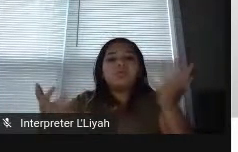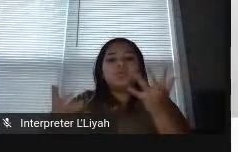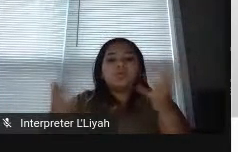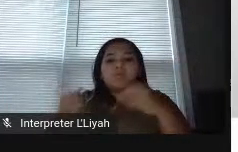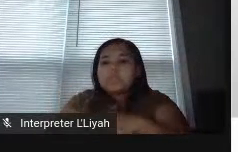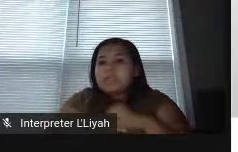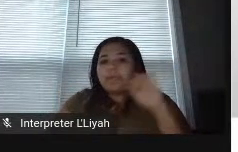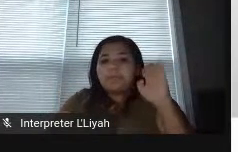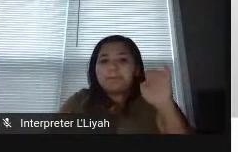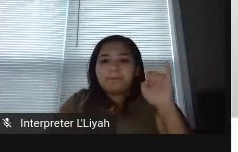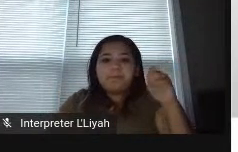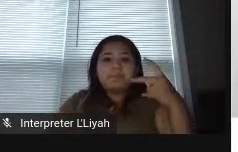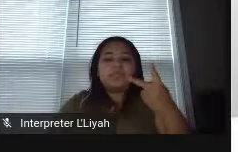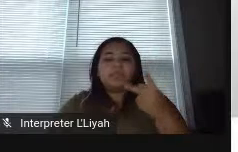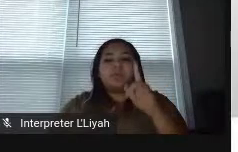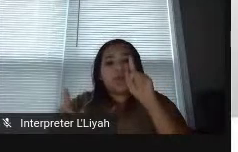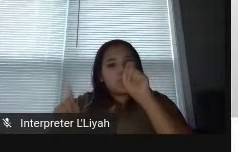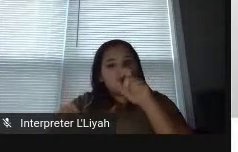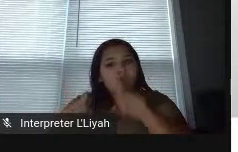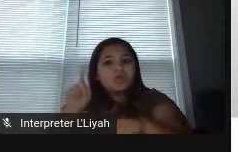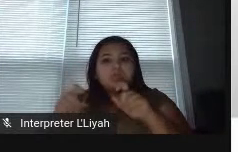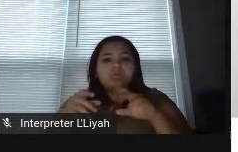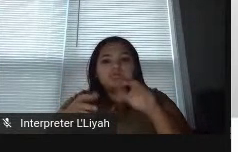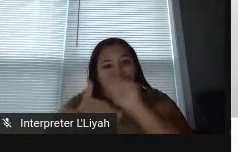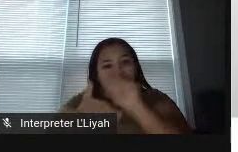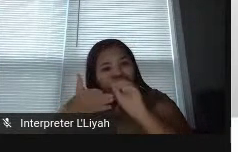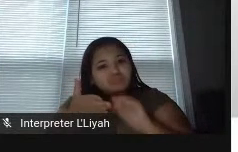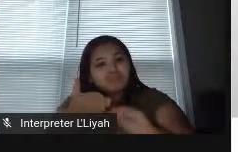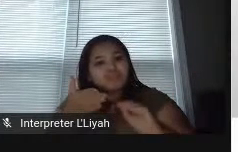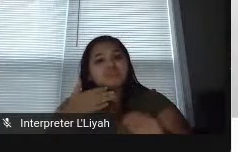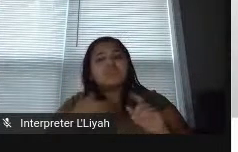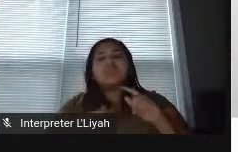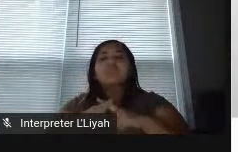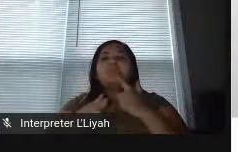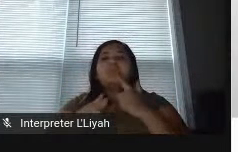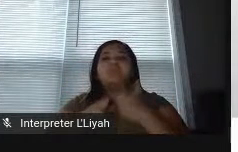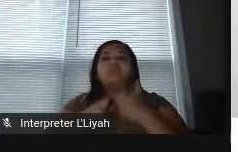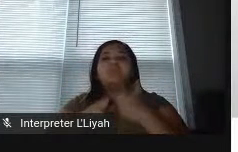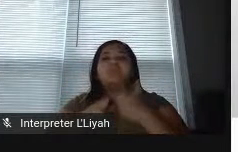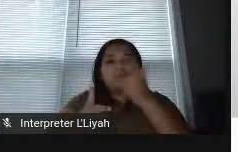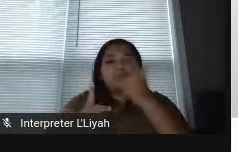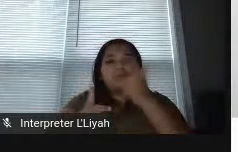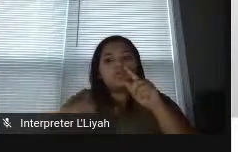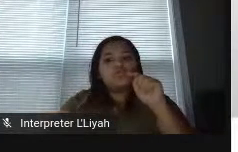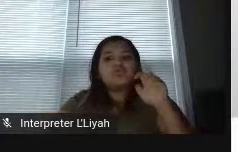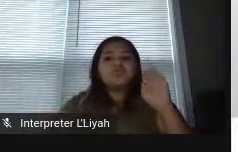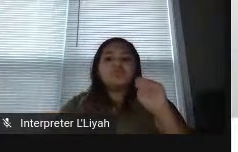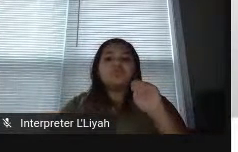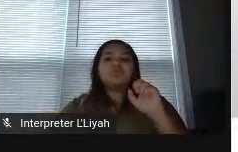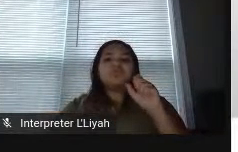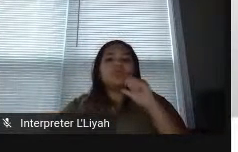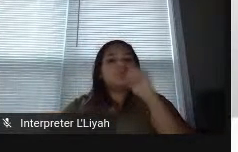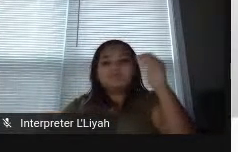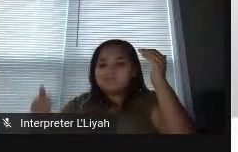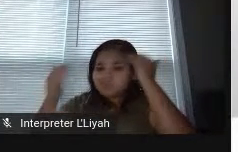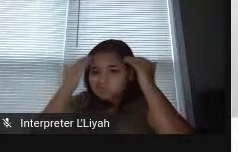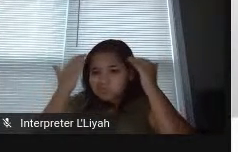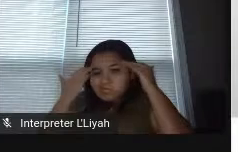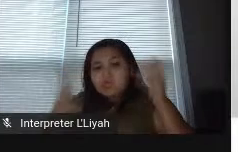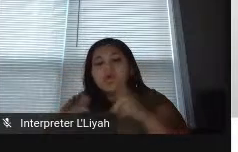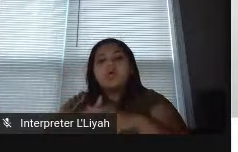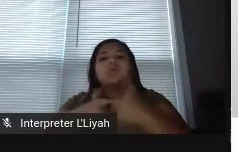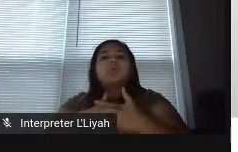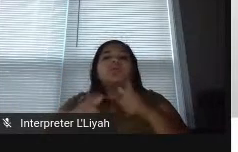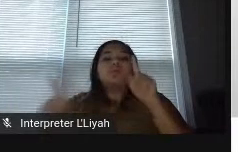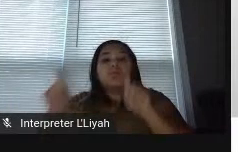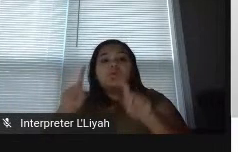be in the IEP. Ask questions, take notes, because they'll use some big terms and you may not be familiar with. They'll put